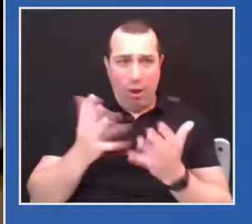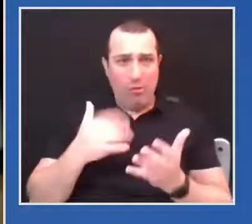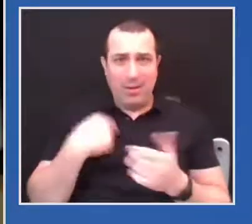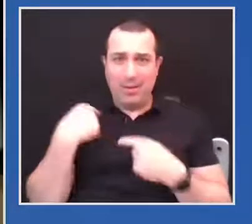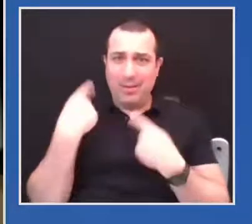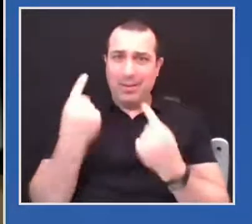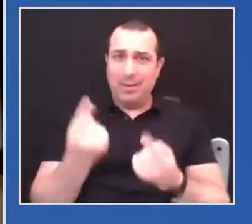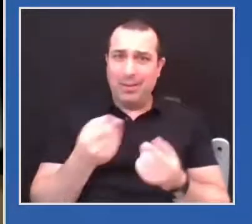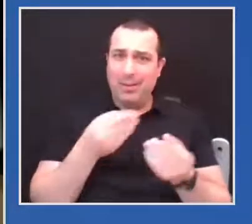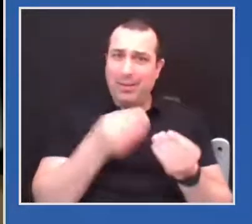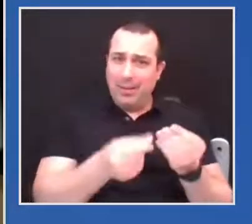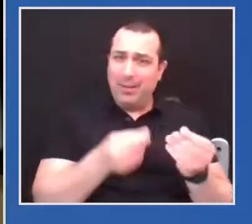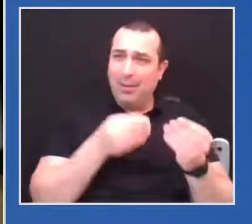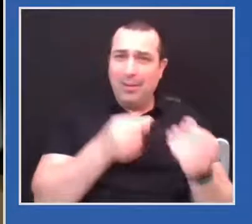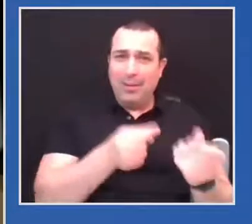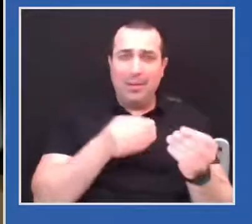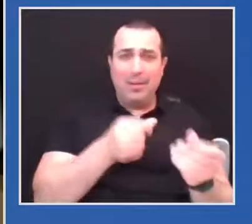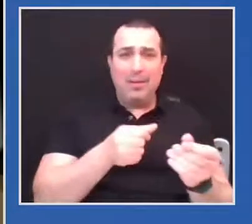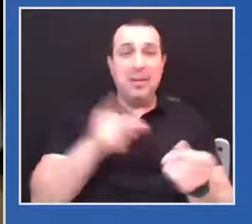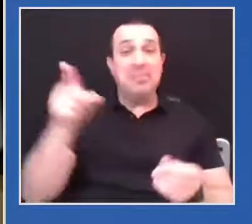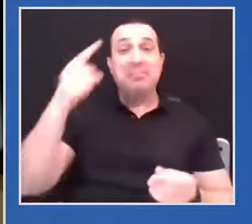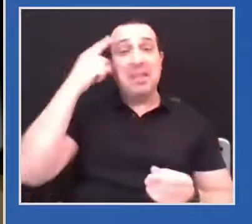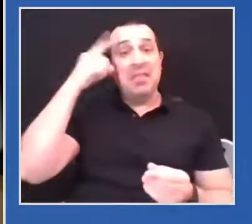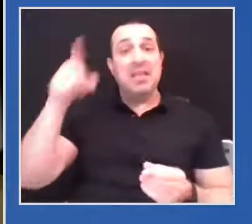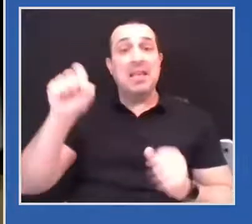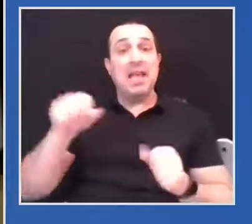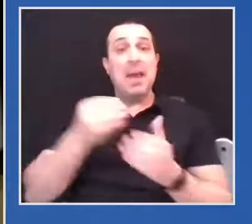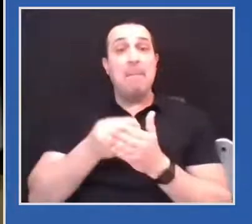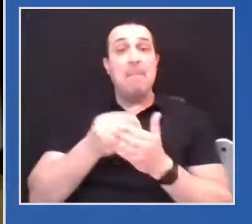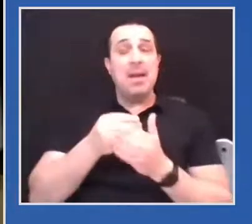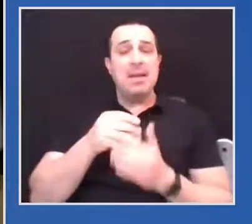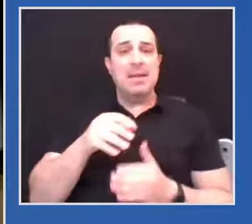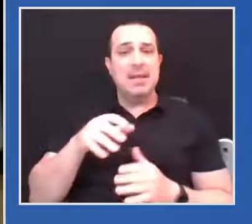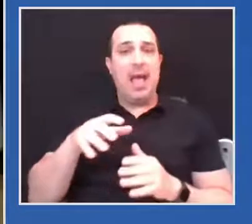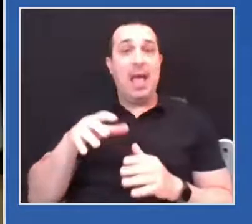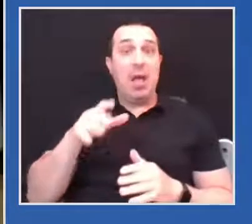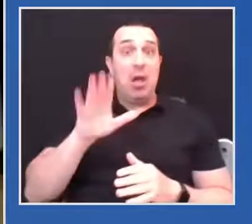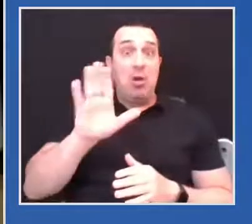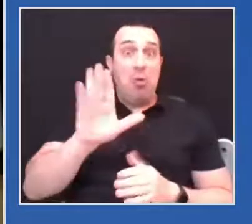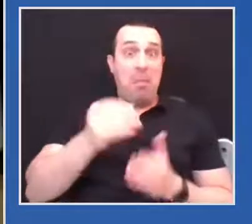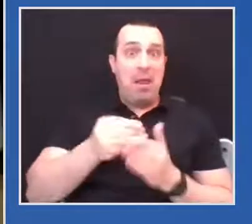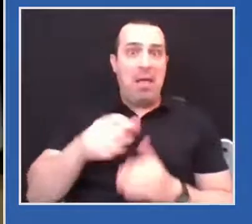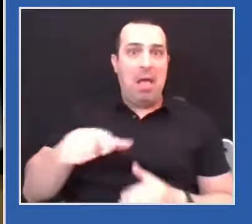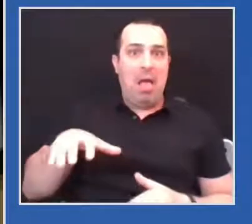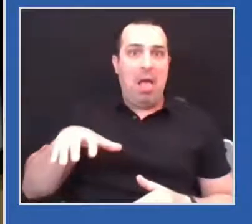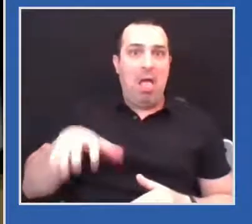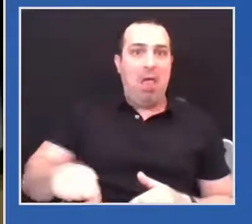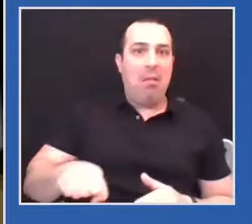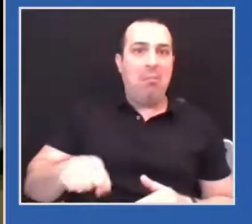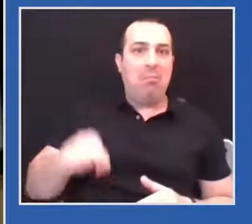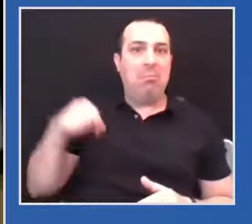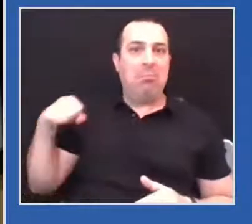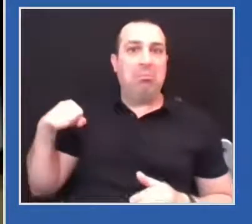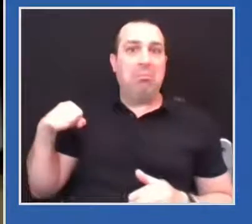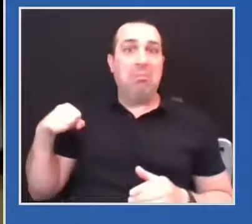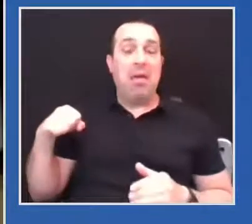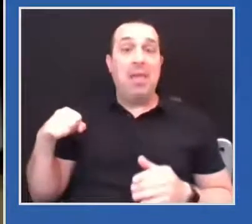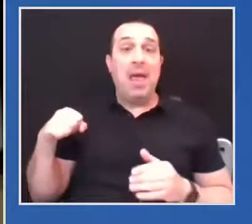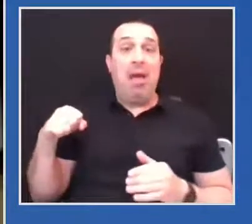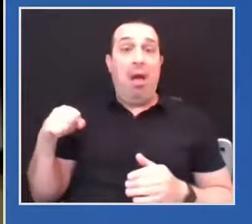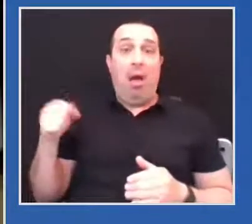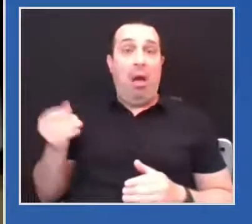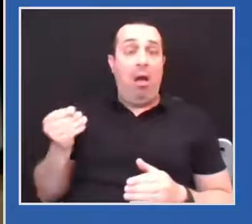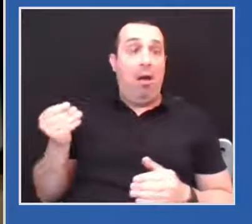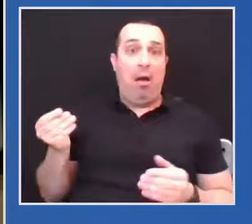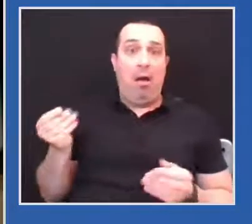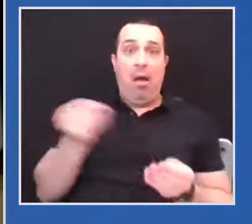thinks that he can take the money out of your pocket with one hand and put it back with his name stamped on it on the other hand and